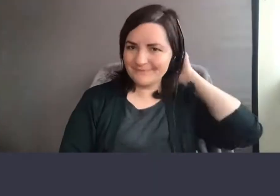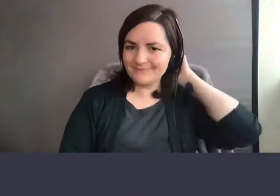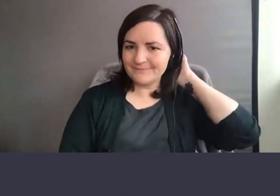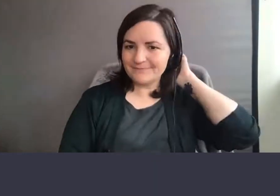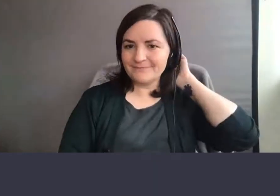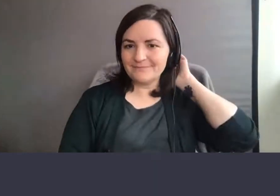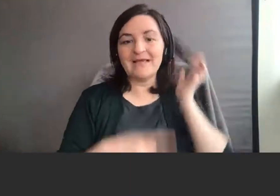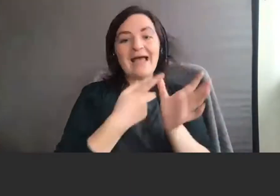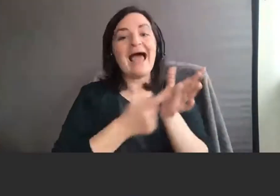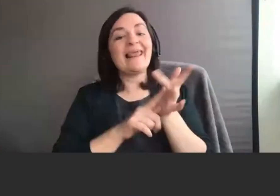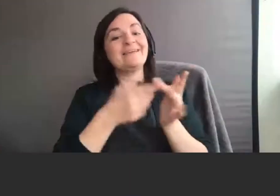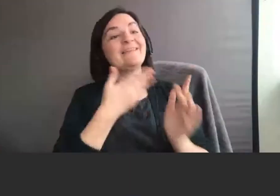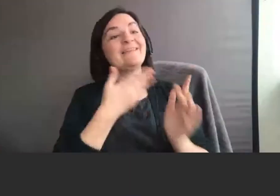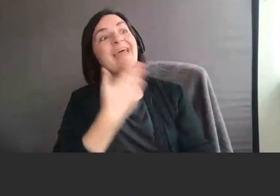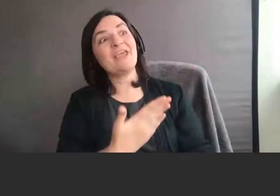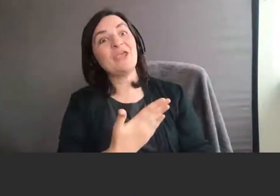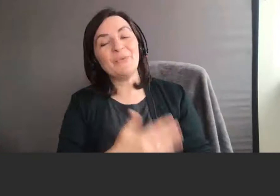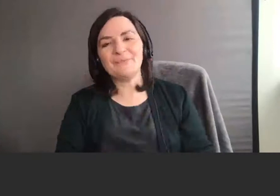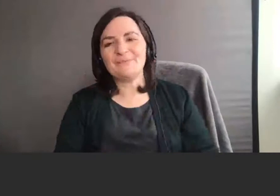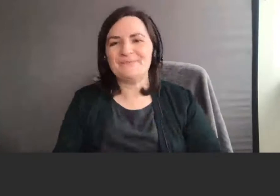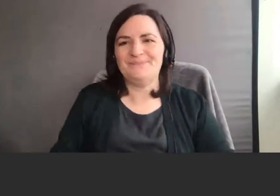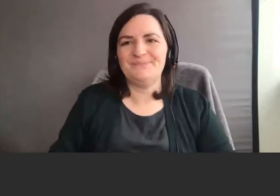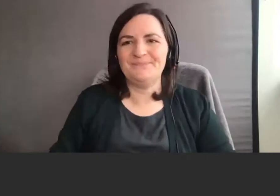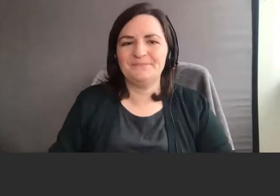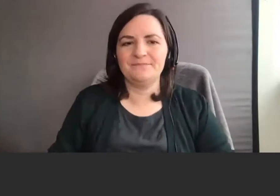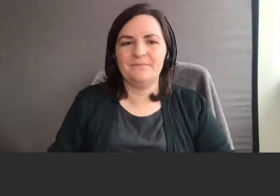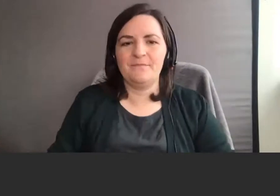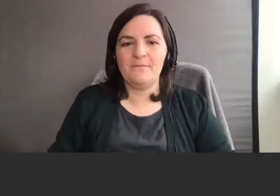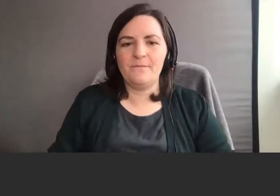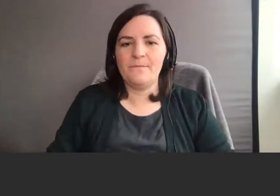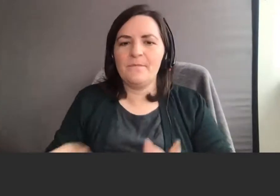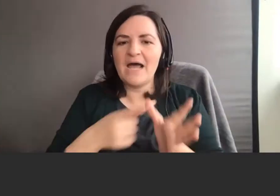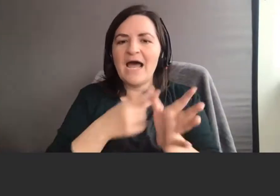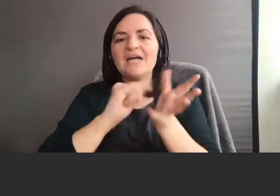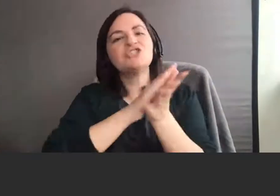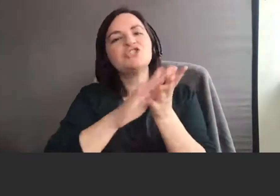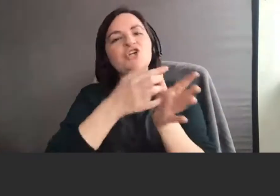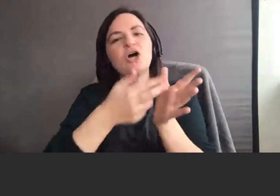Thank you, Andrew. Okay, thank you, Ali. Nishanti.